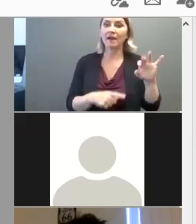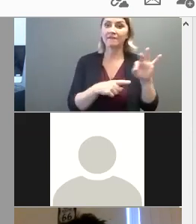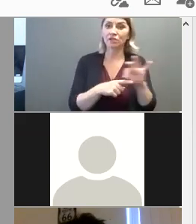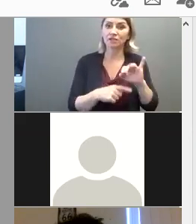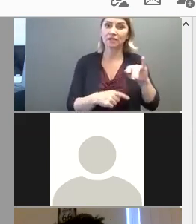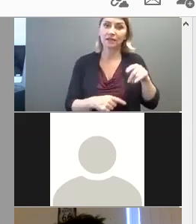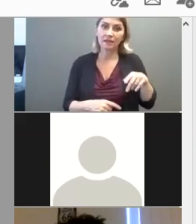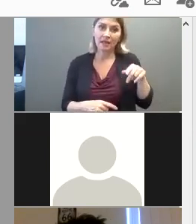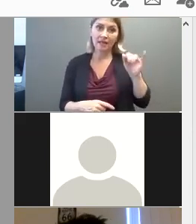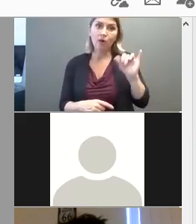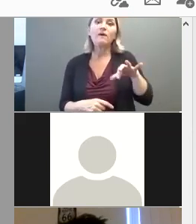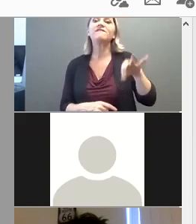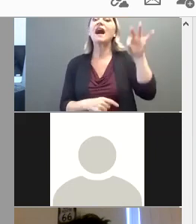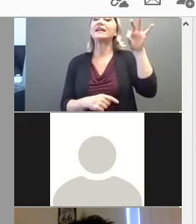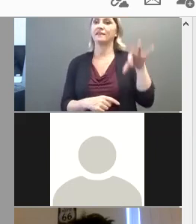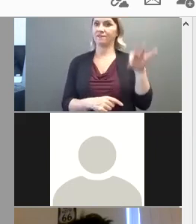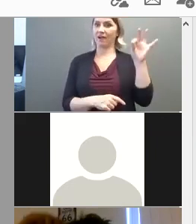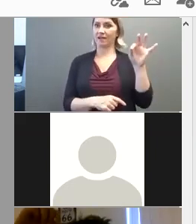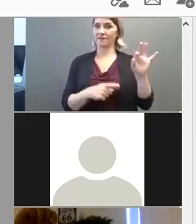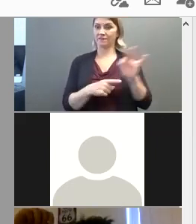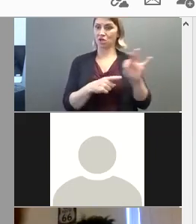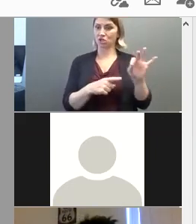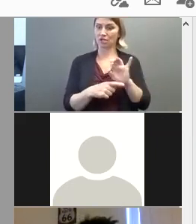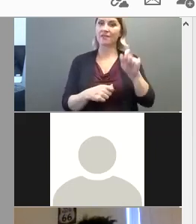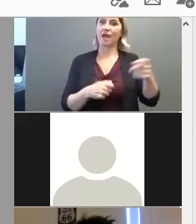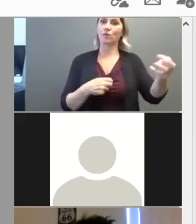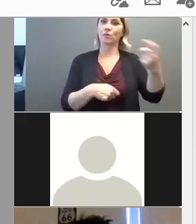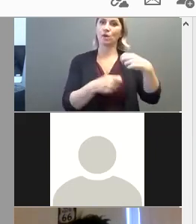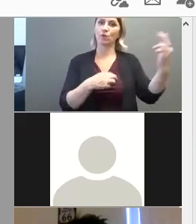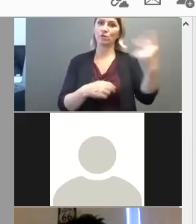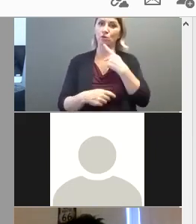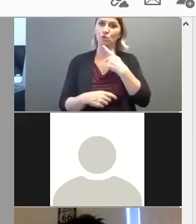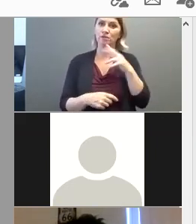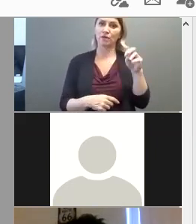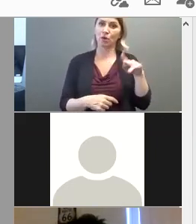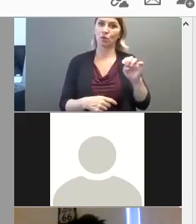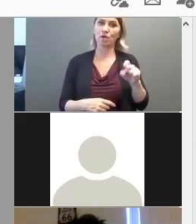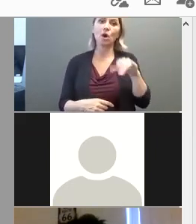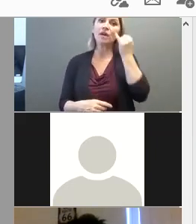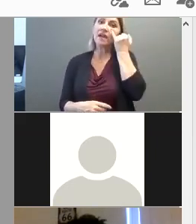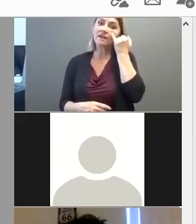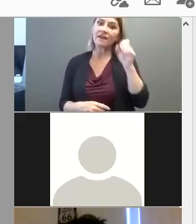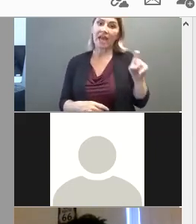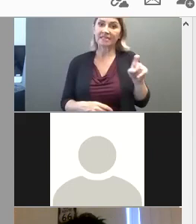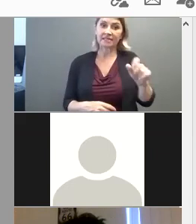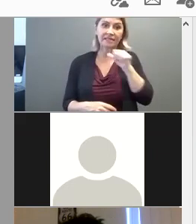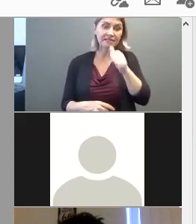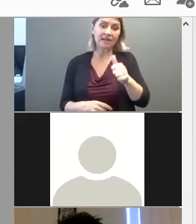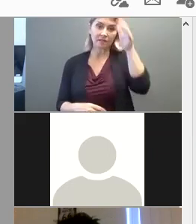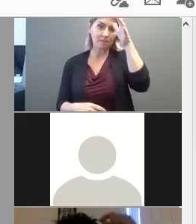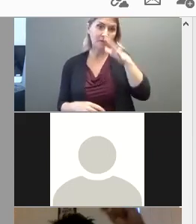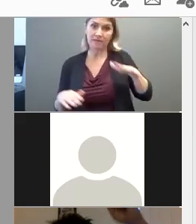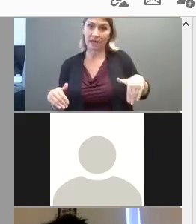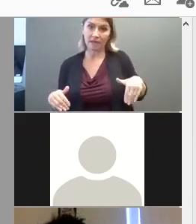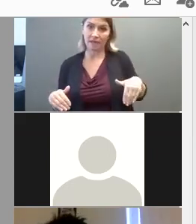function essentially returns the root node of this data structure, right? So if X is not its parent yet,